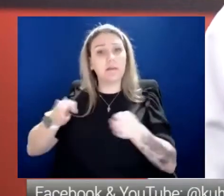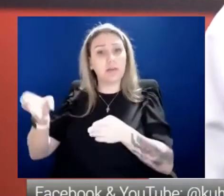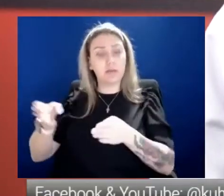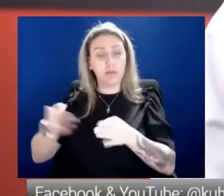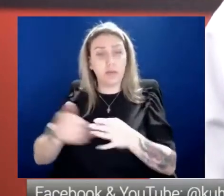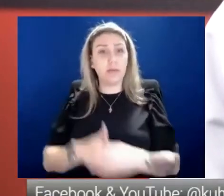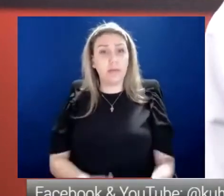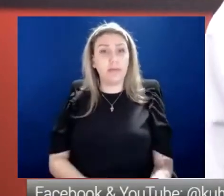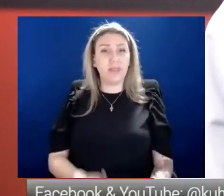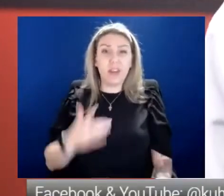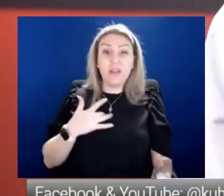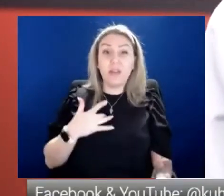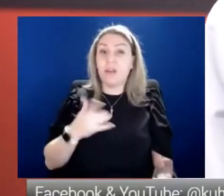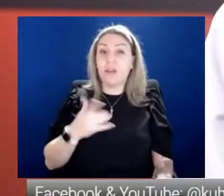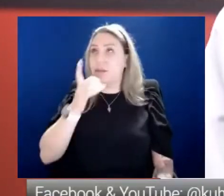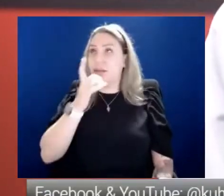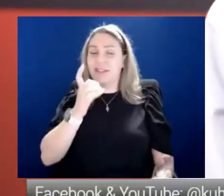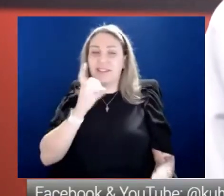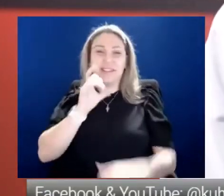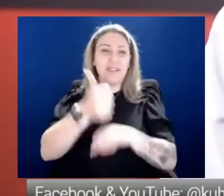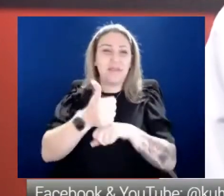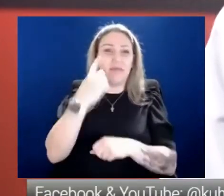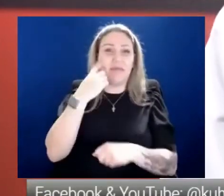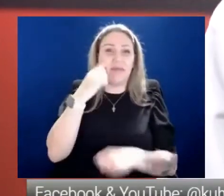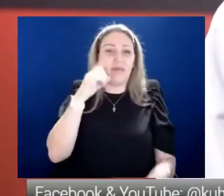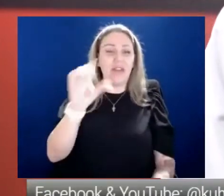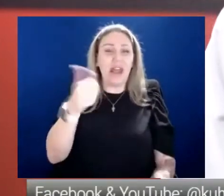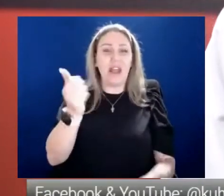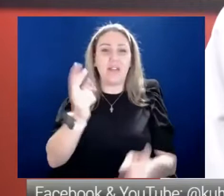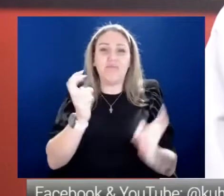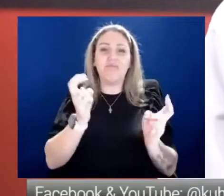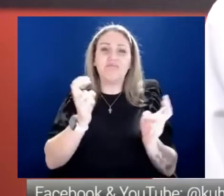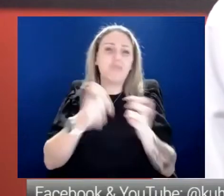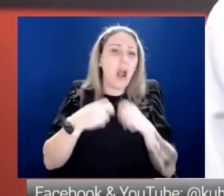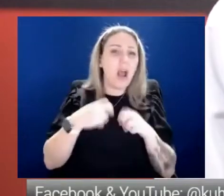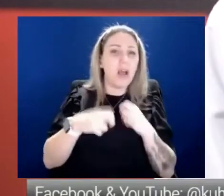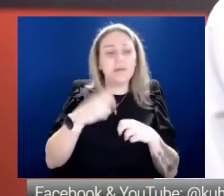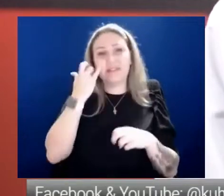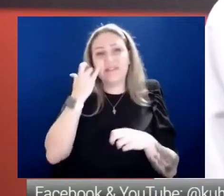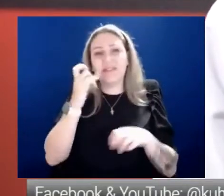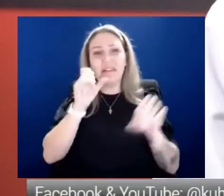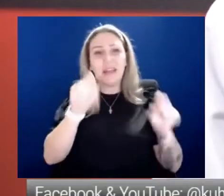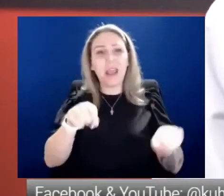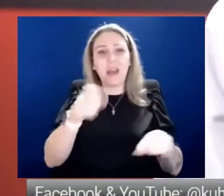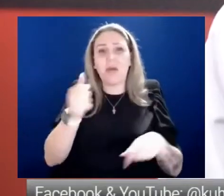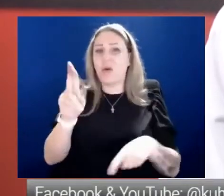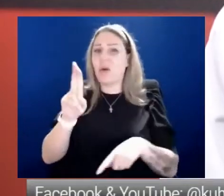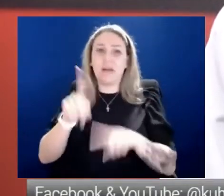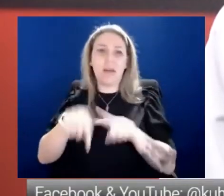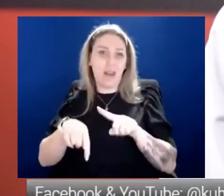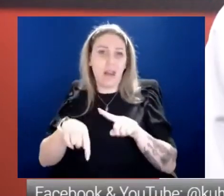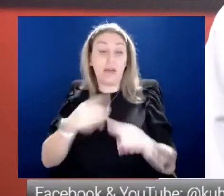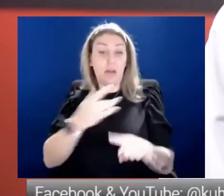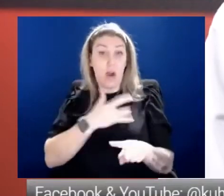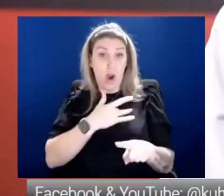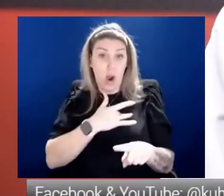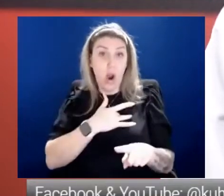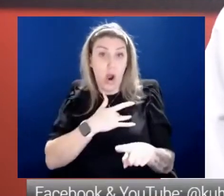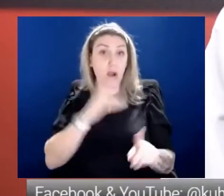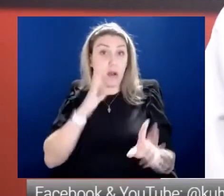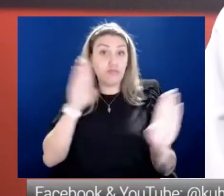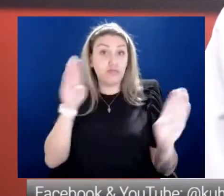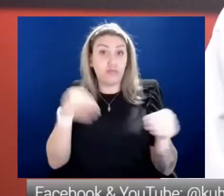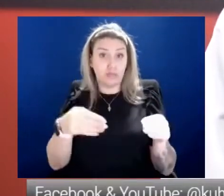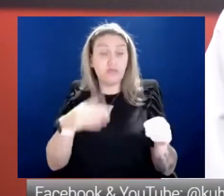like you're setting yourself up for other problems just because you could or couldn't breastfeed. So really, from a heart standpoint, it's absolutely safe, but is it what's going to drive your heart